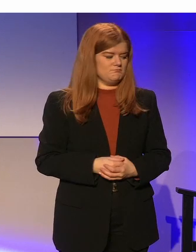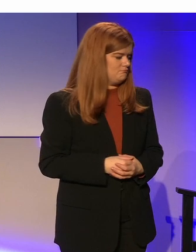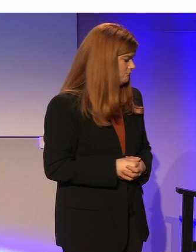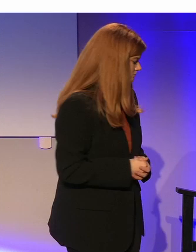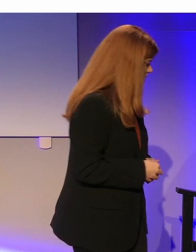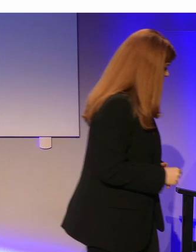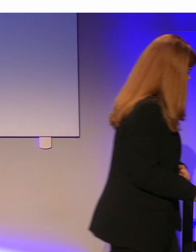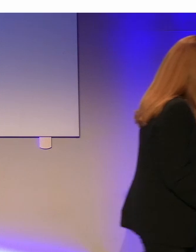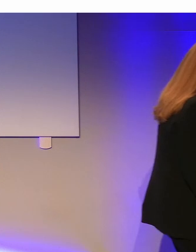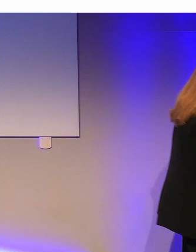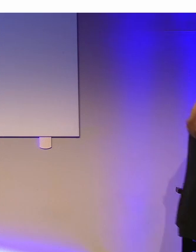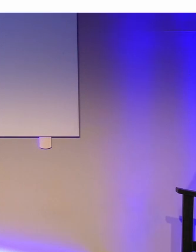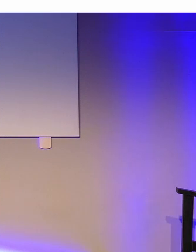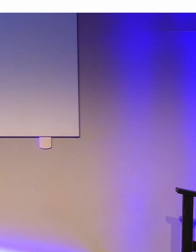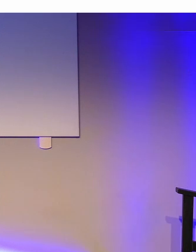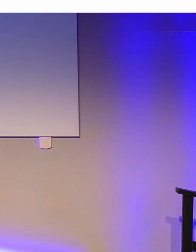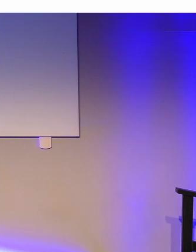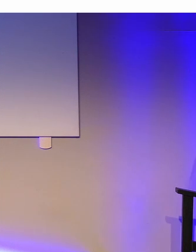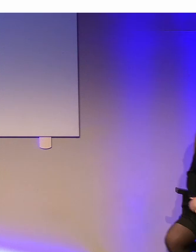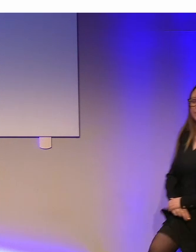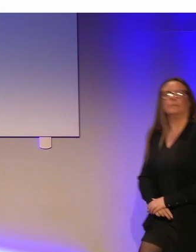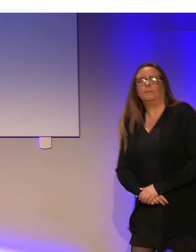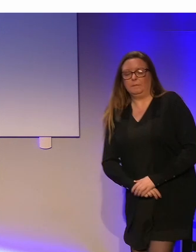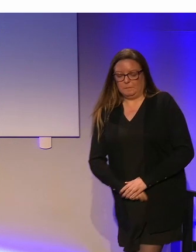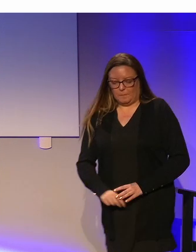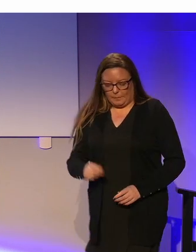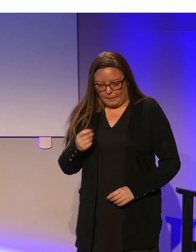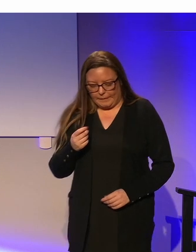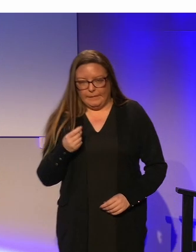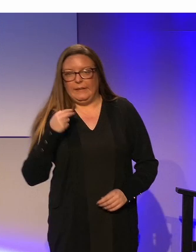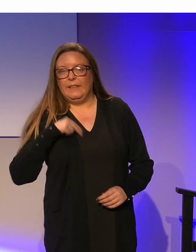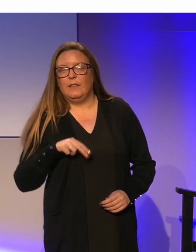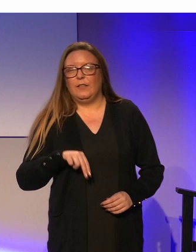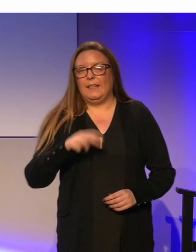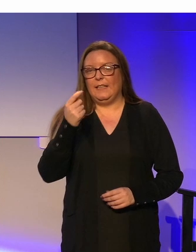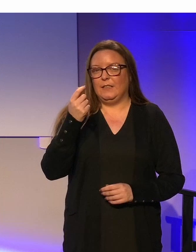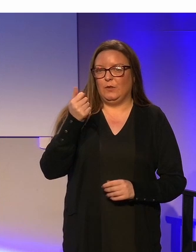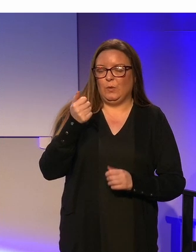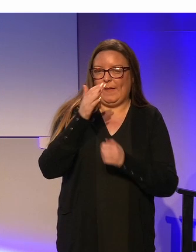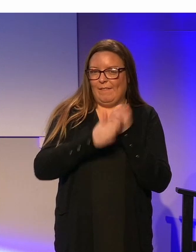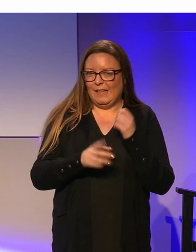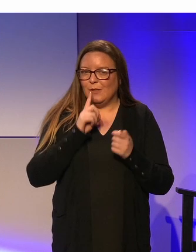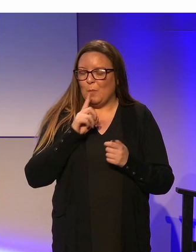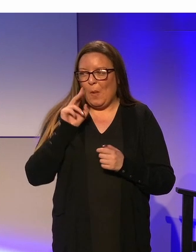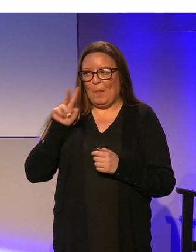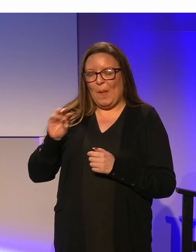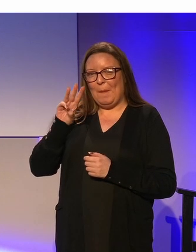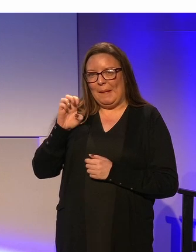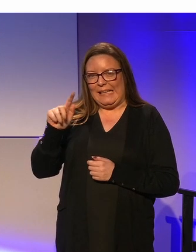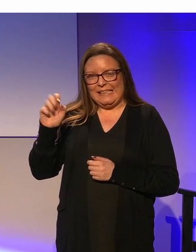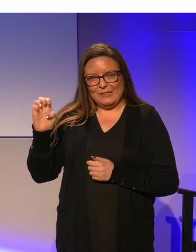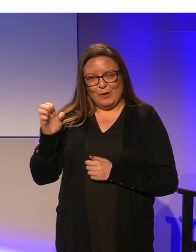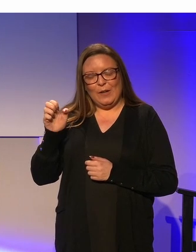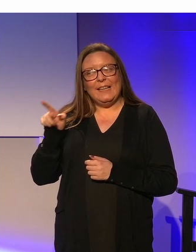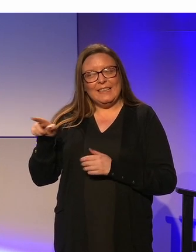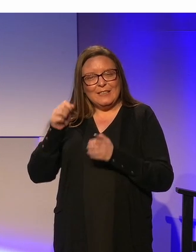share on that. So we're nearly at the end, everyone, and I'm looking at Peter and thinking that he's very strict but fair, so I shall have